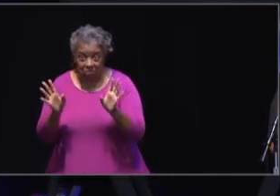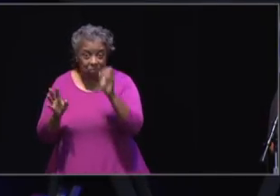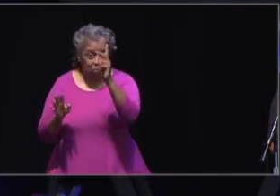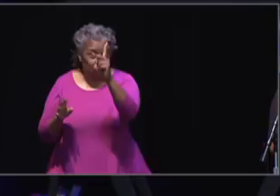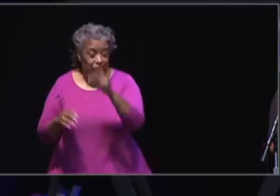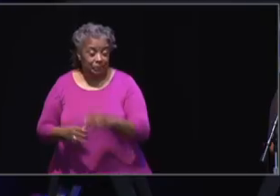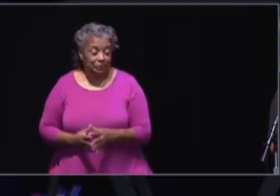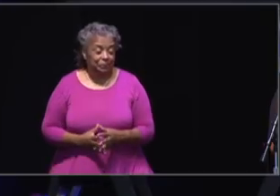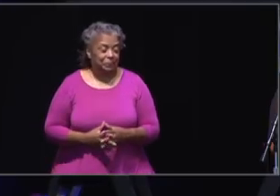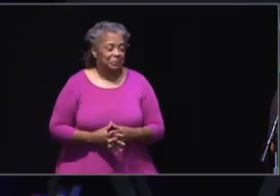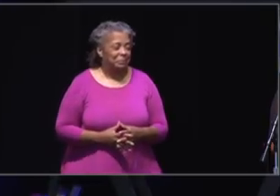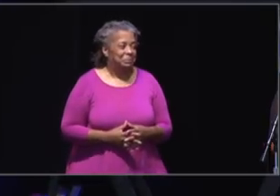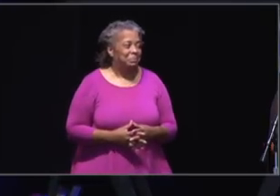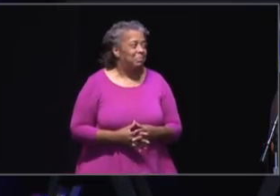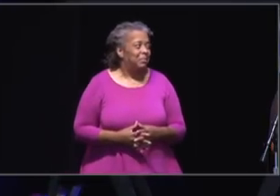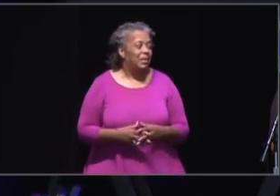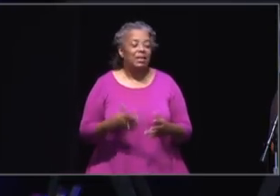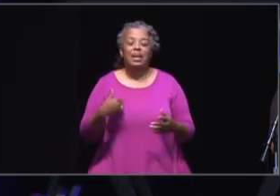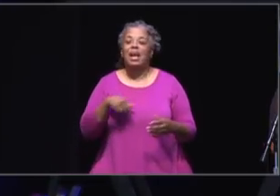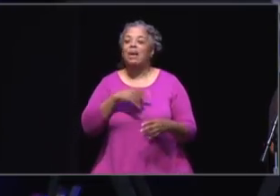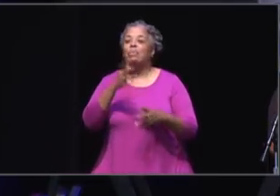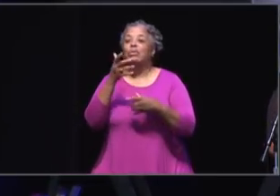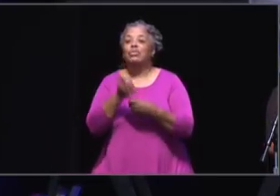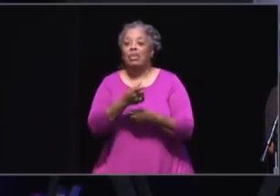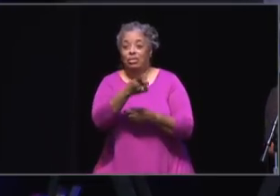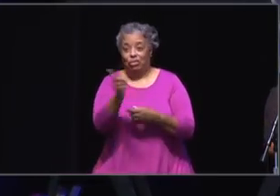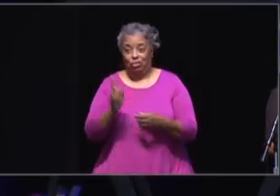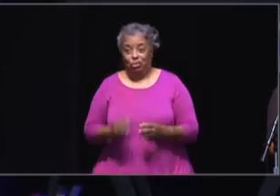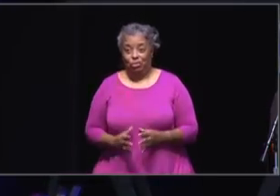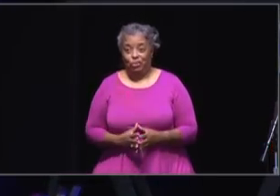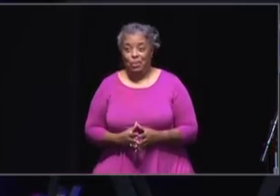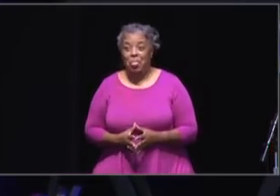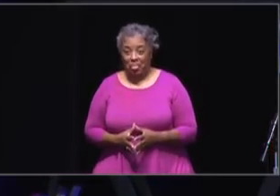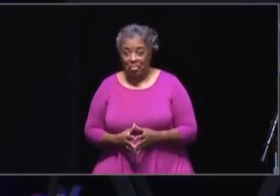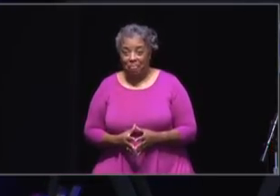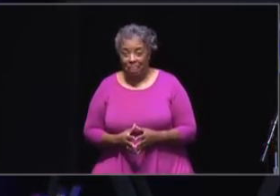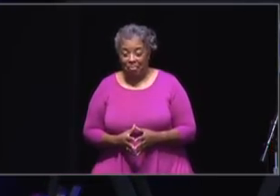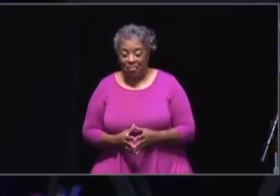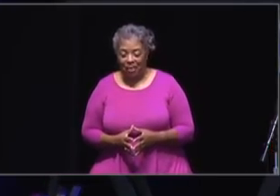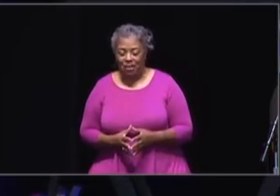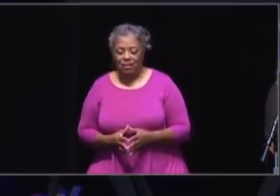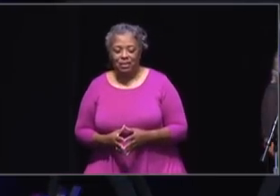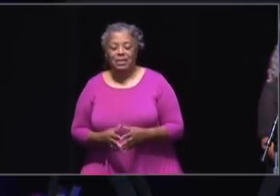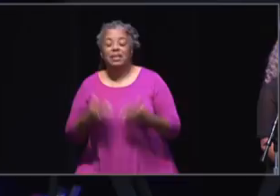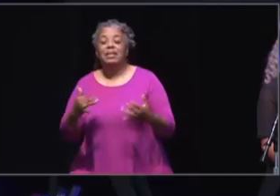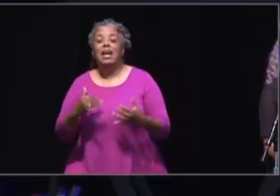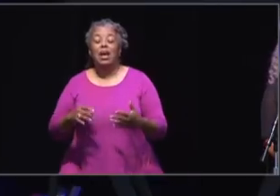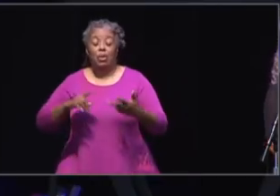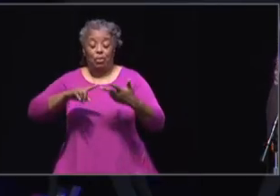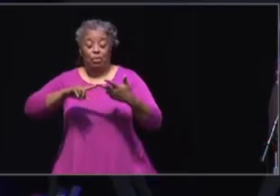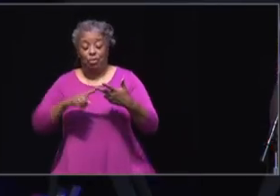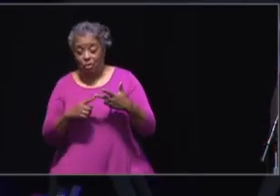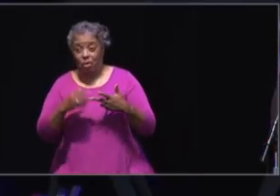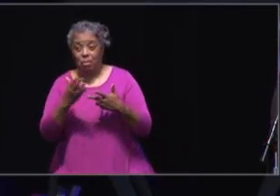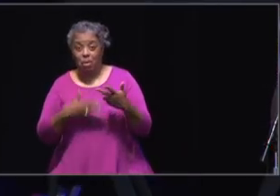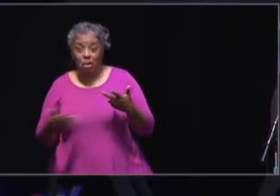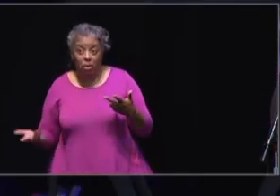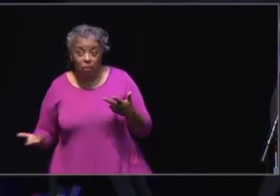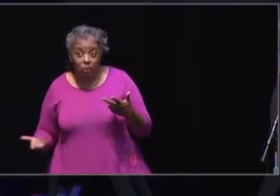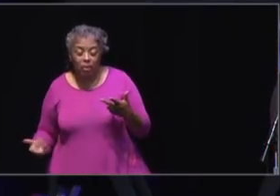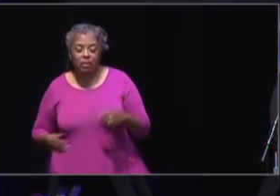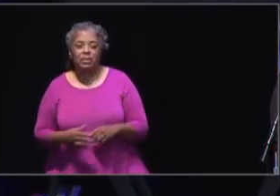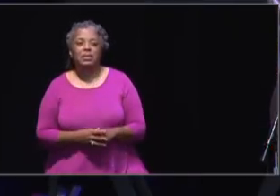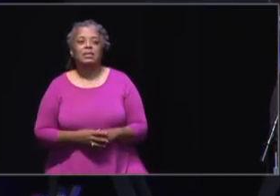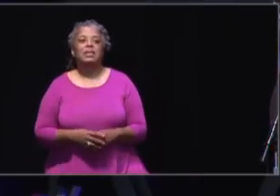Okay, I'm going to trust you. The part underneath that is, sing till